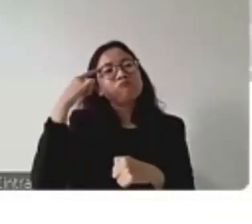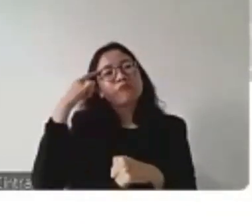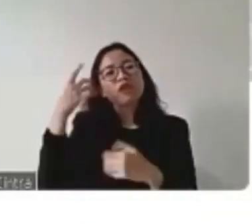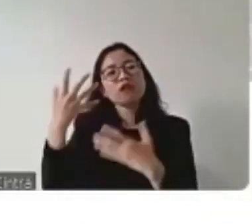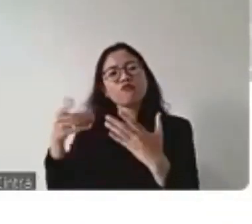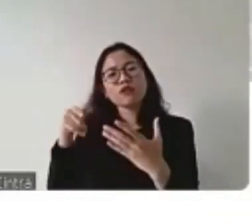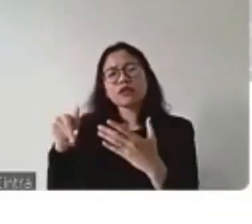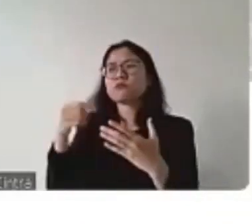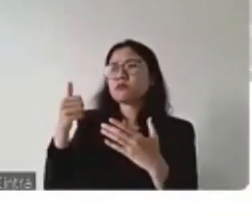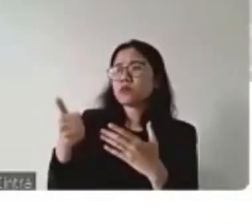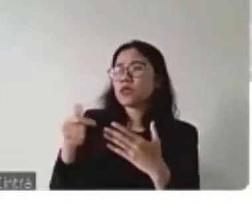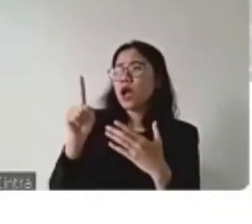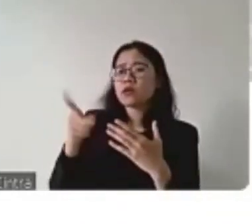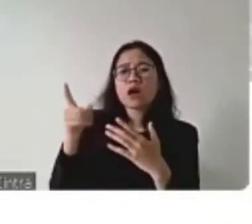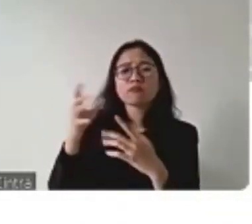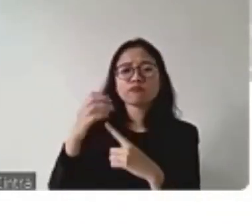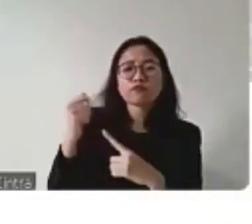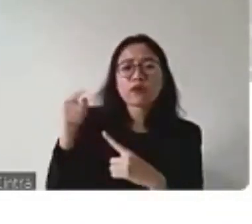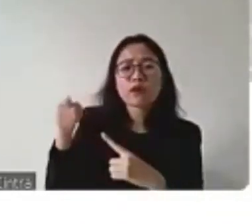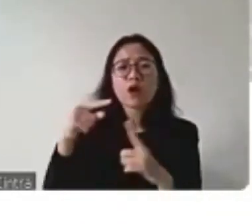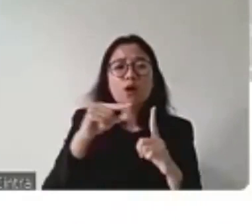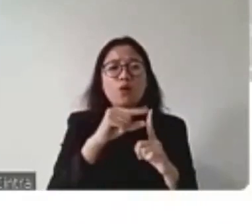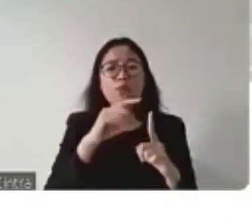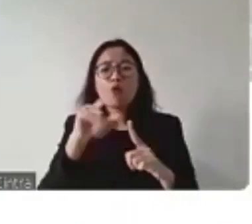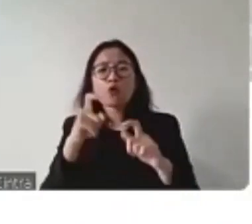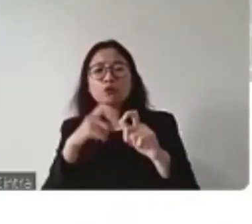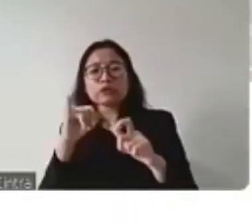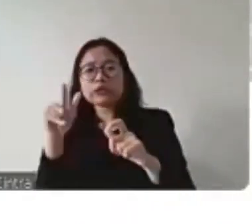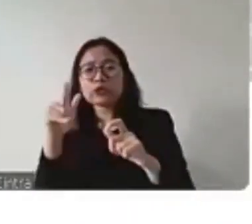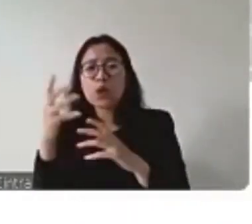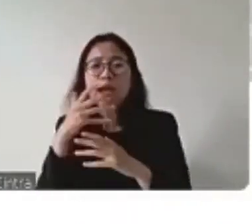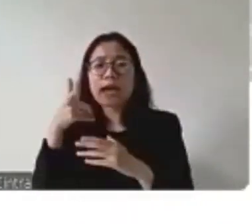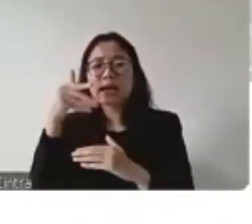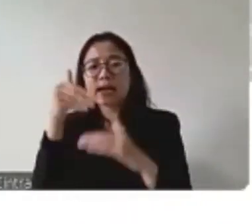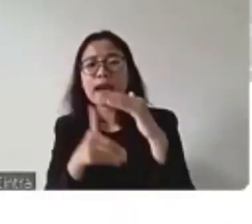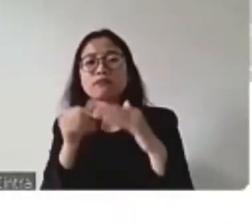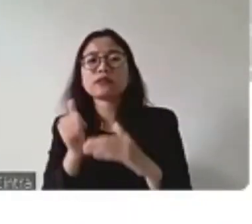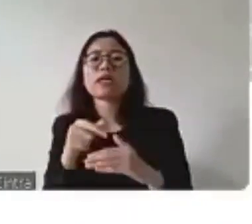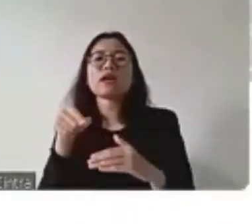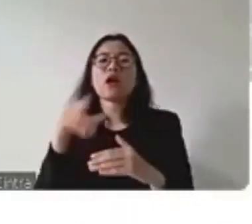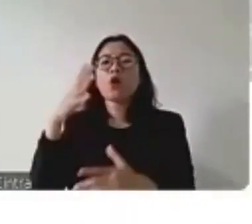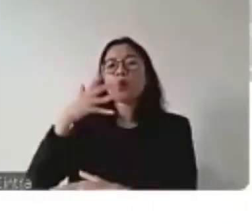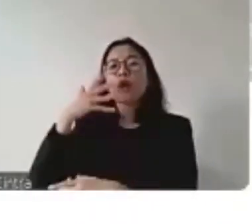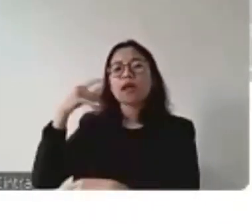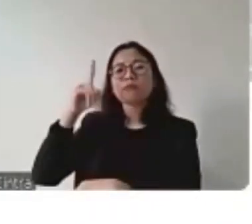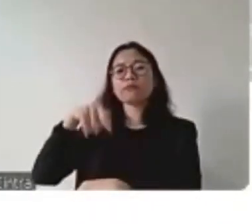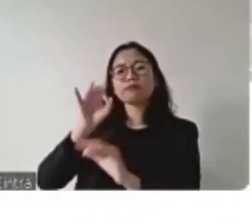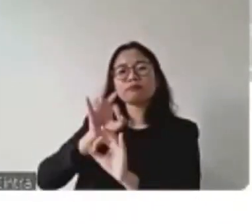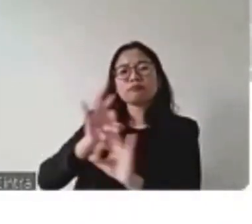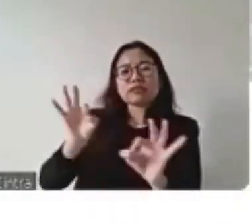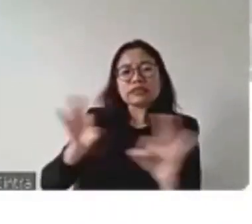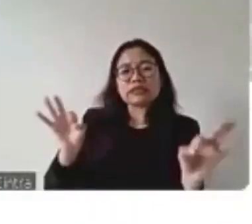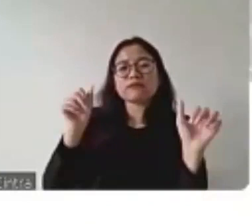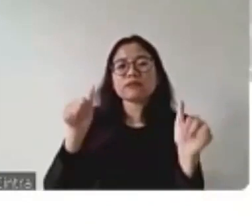air pollution among the city. But in other places like the cities close